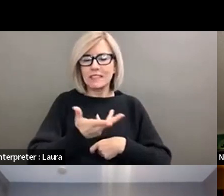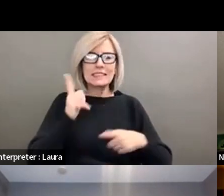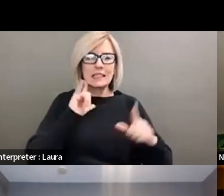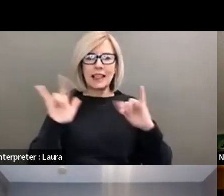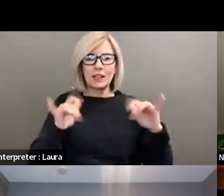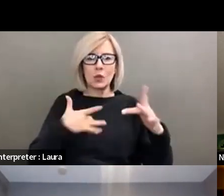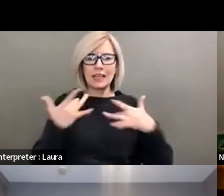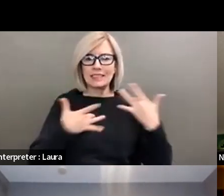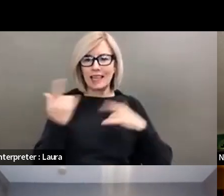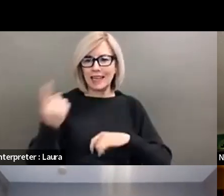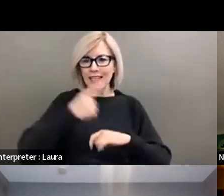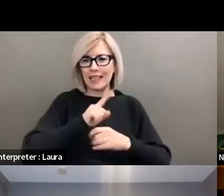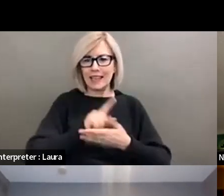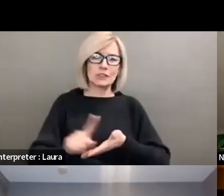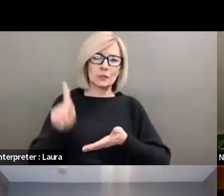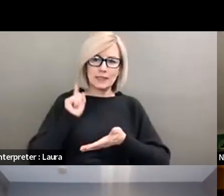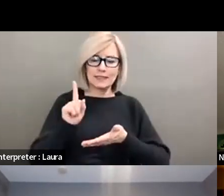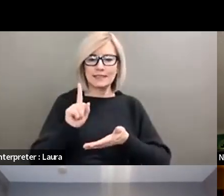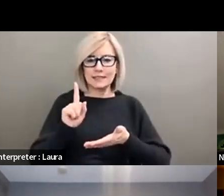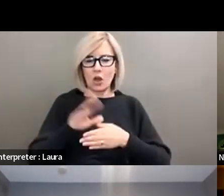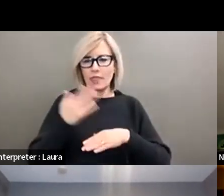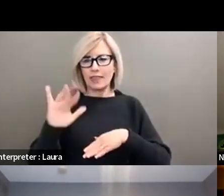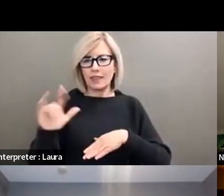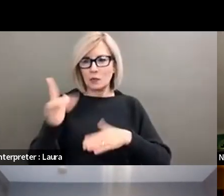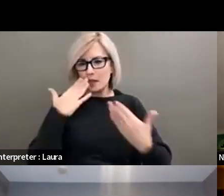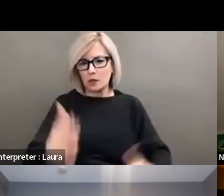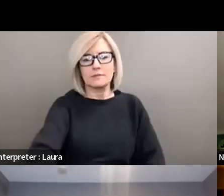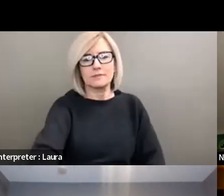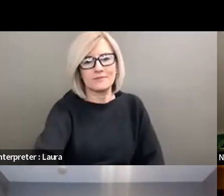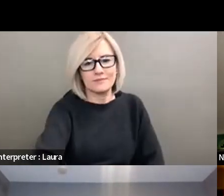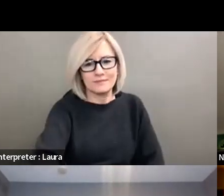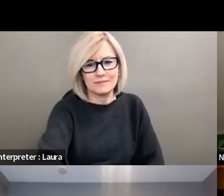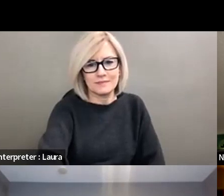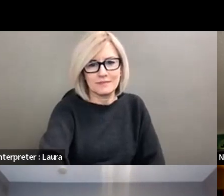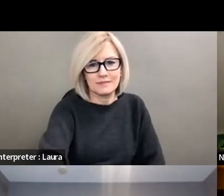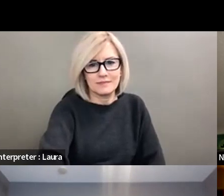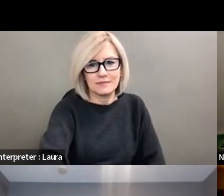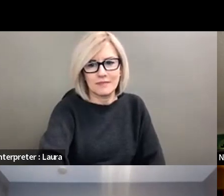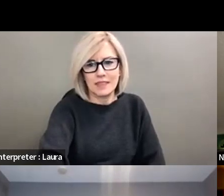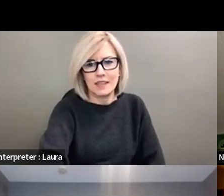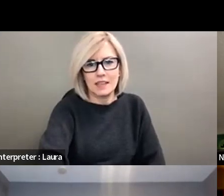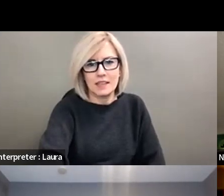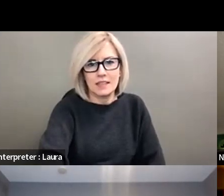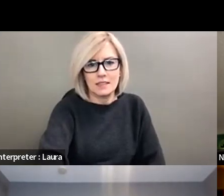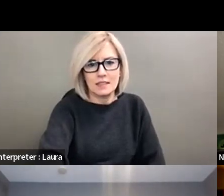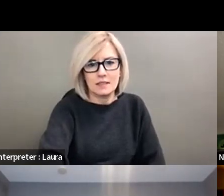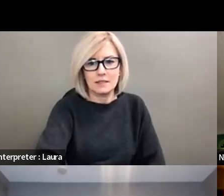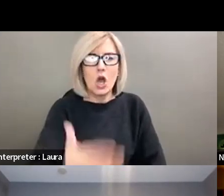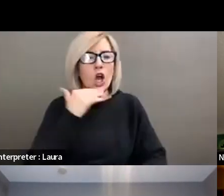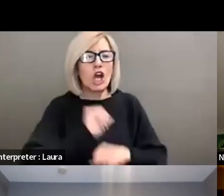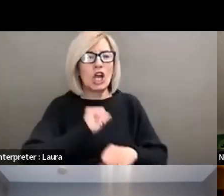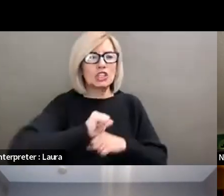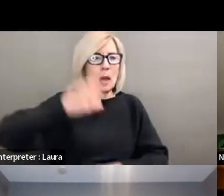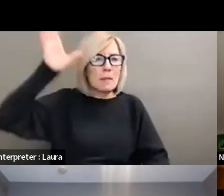exciting day last week on the Hill. So thank you for that. Thank you so much, Thank Bill. you, Bill. Good job, Dad.